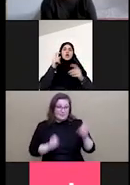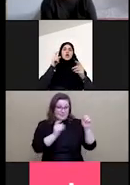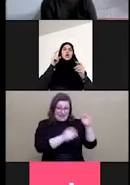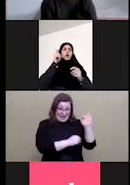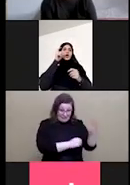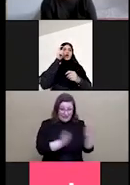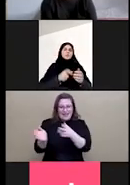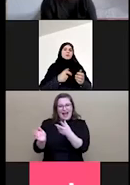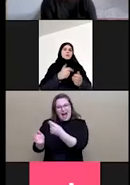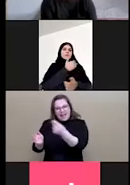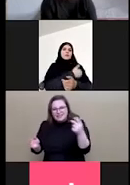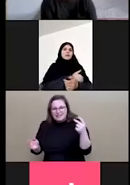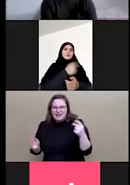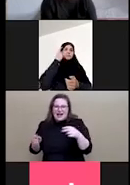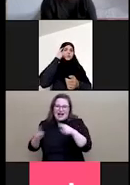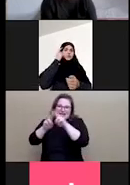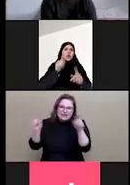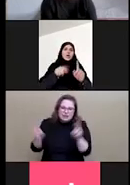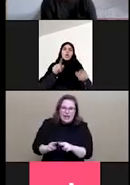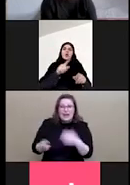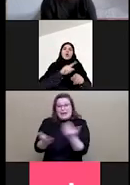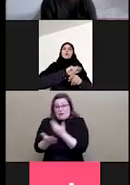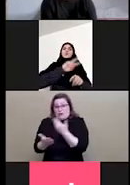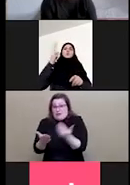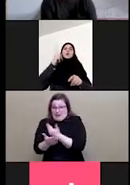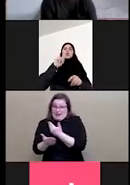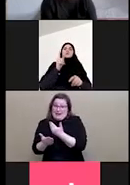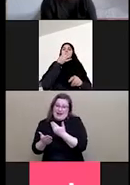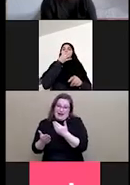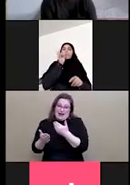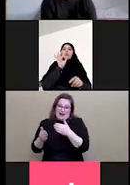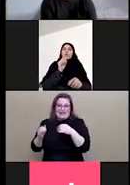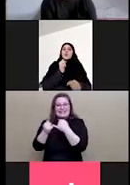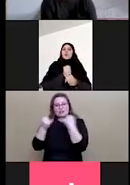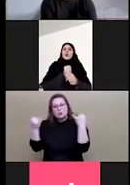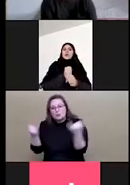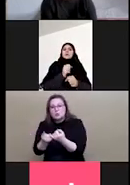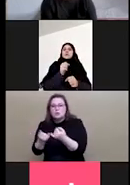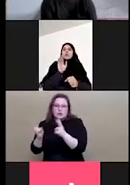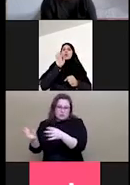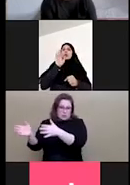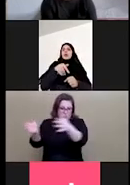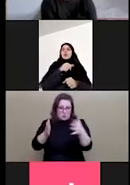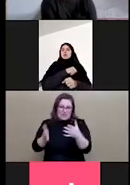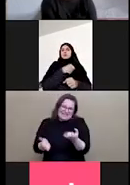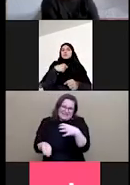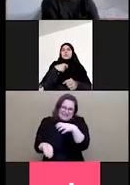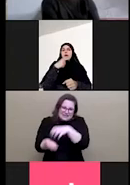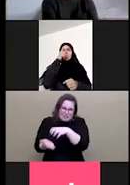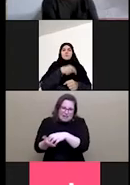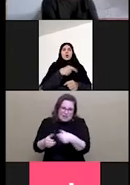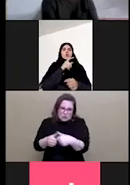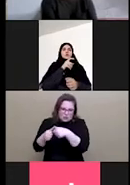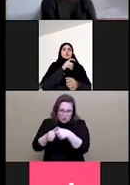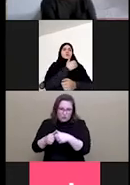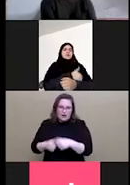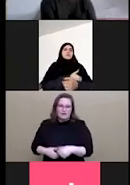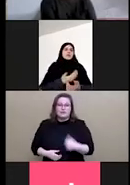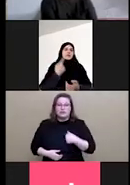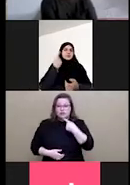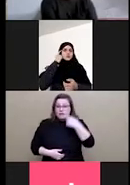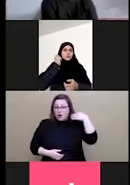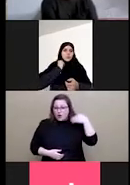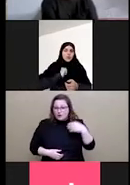international civil society organizations, as I mentioned before throughout the findings, it would be useful to make the information